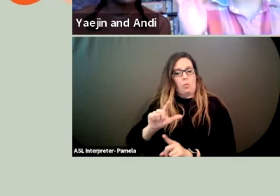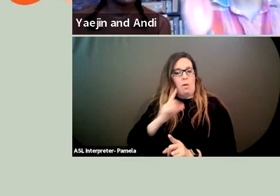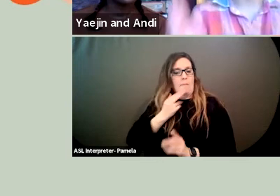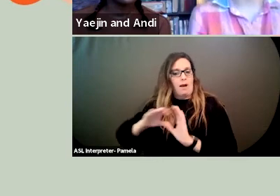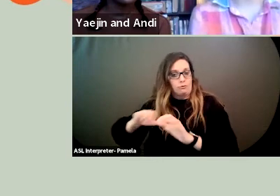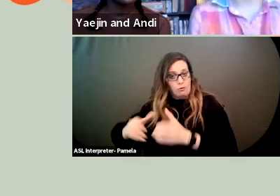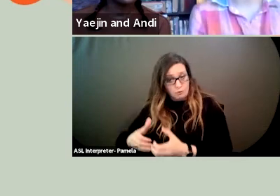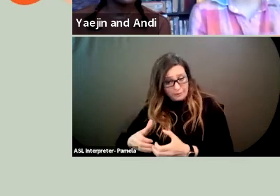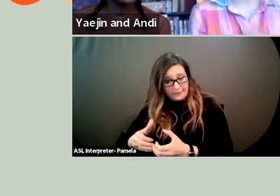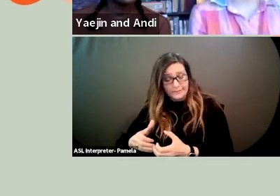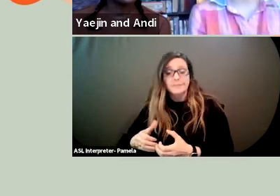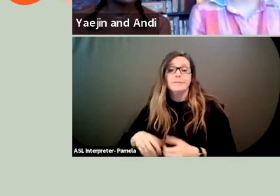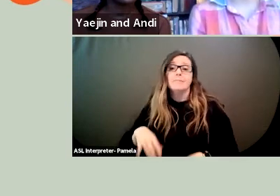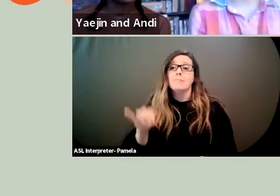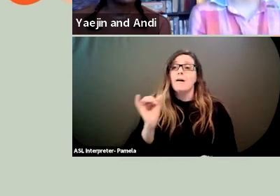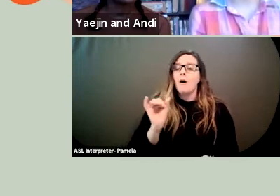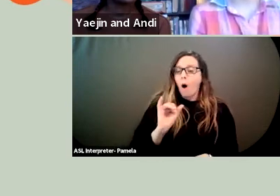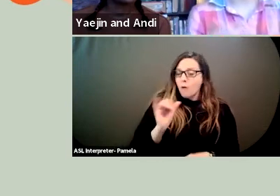can't generalize